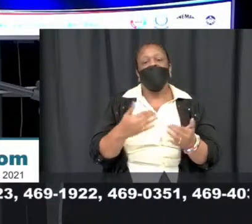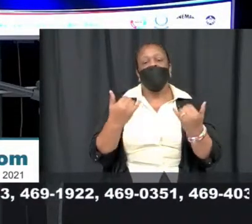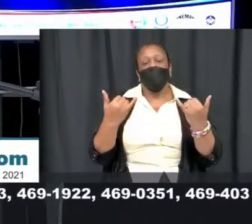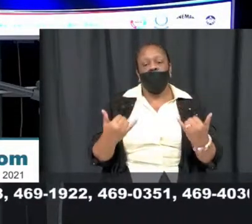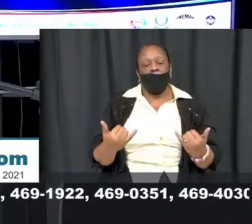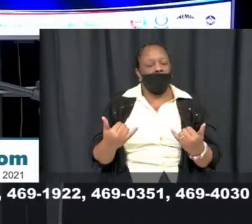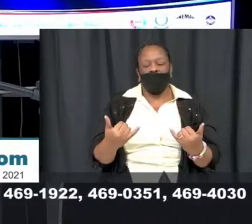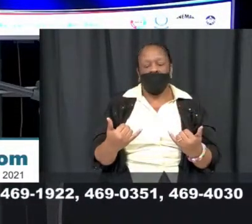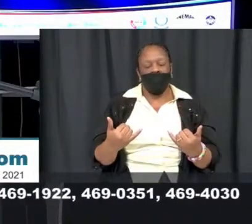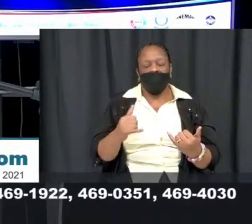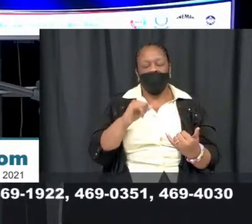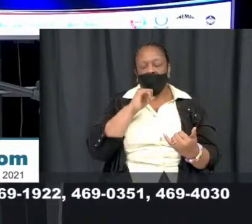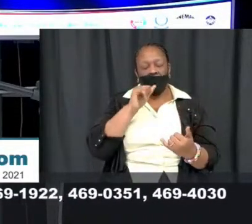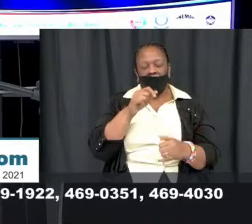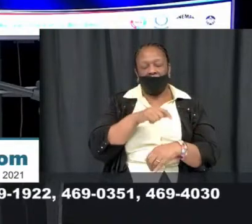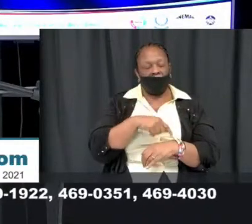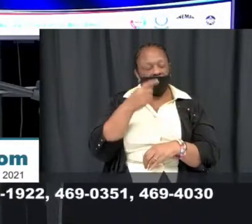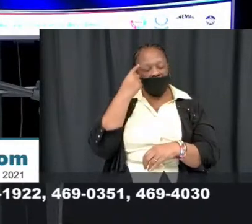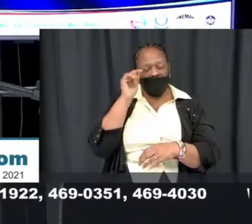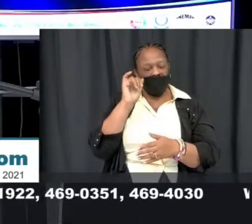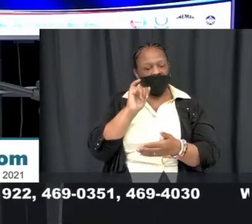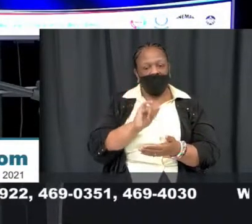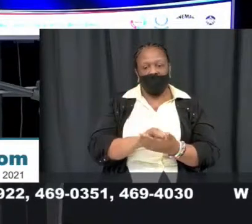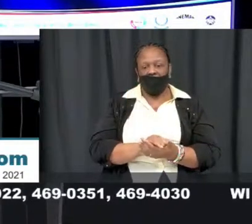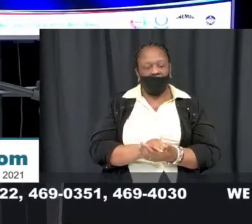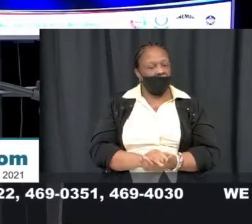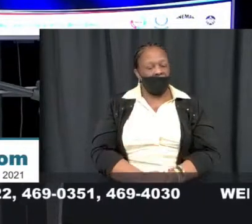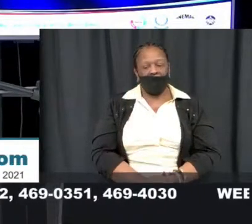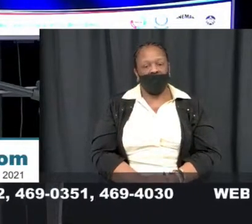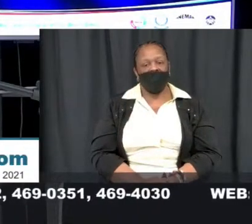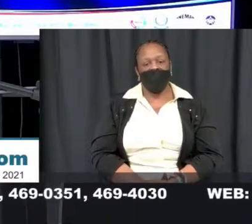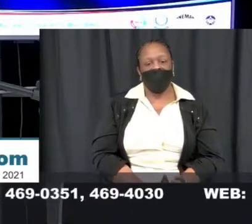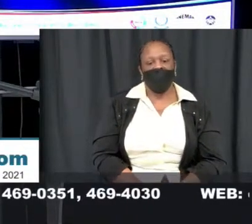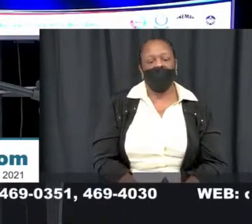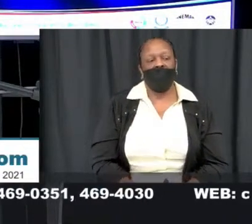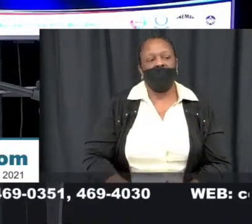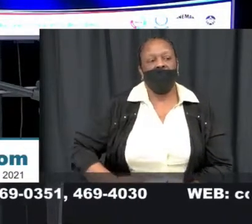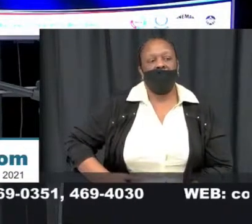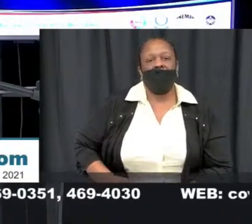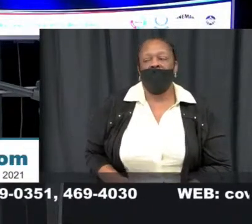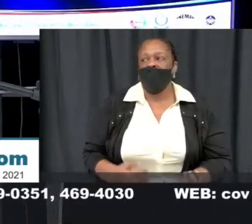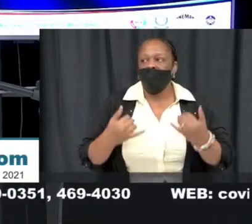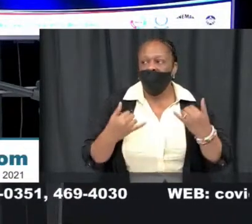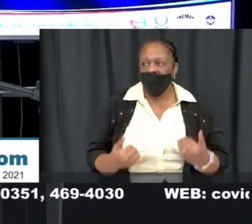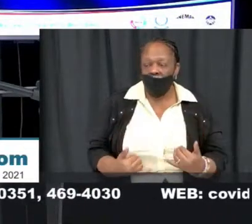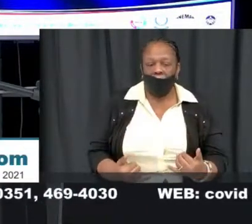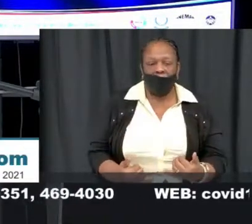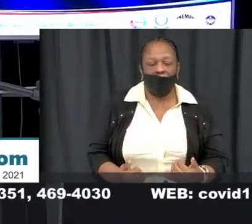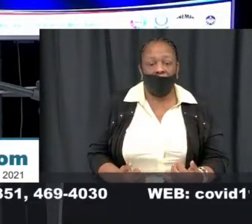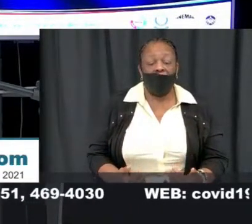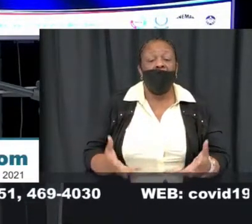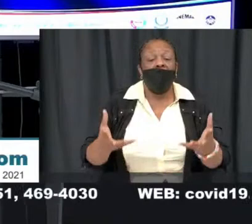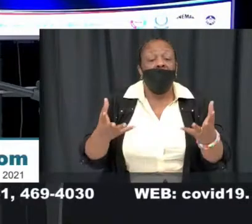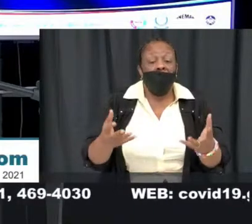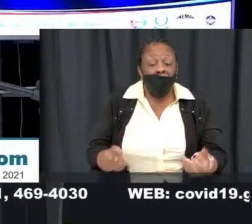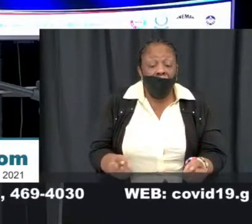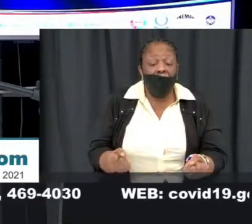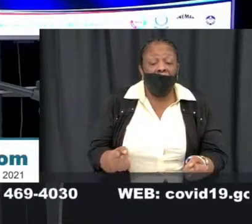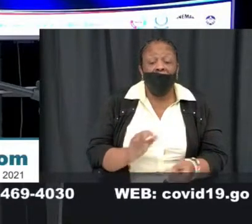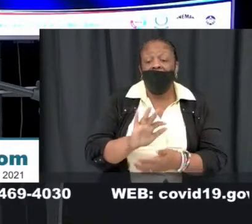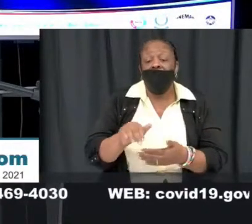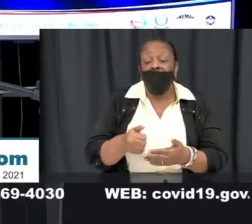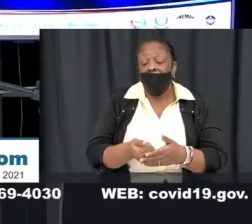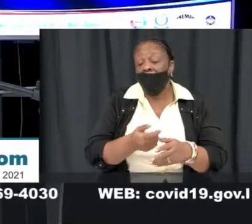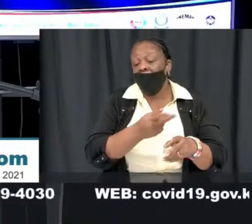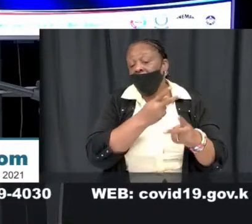is not the time for that, because right now we're just trying to be able to keep everyone safe. And